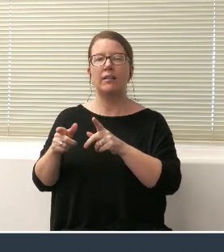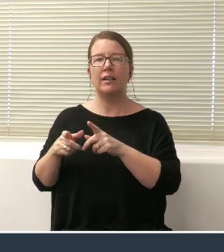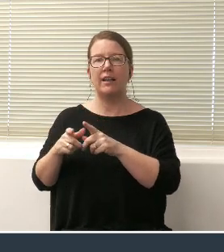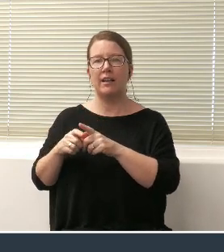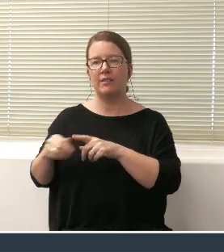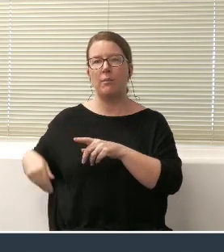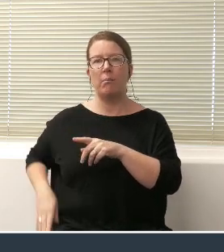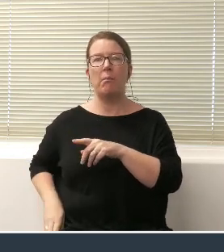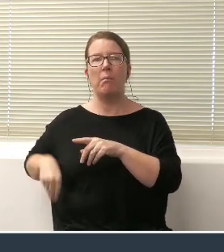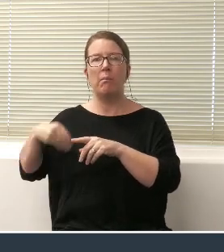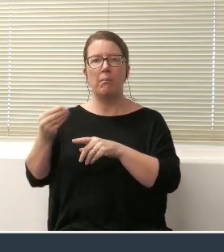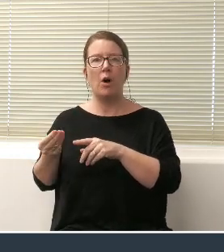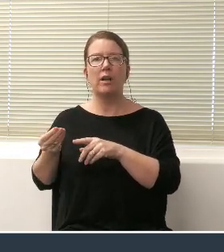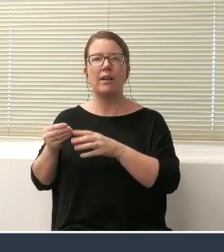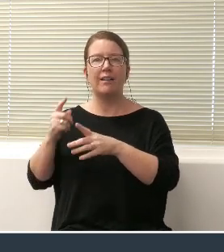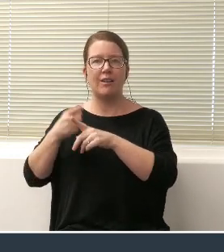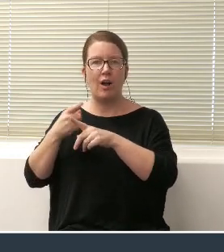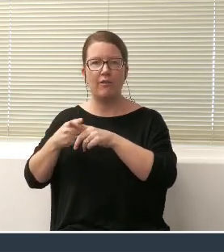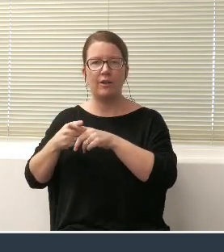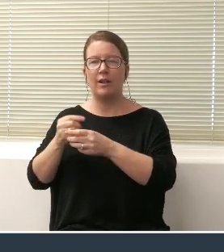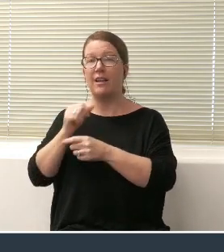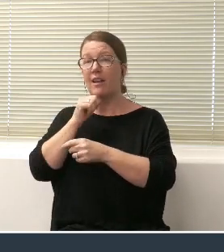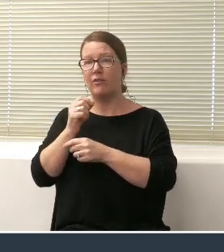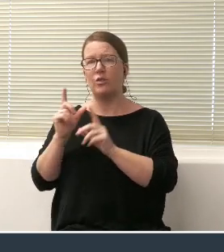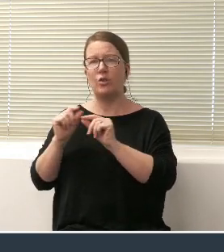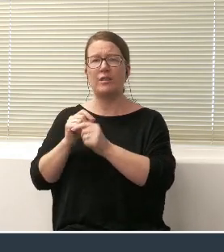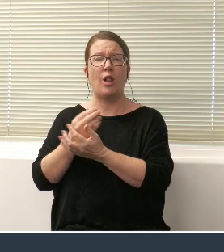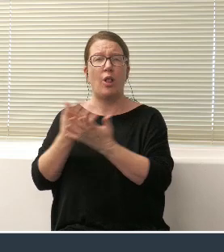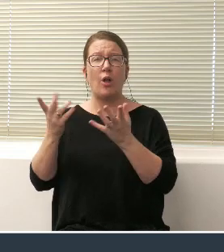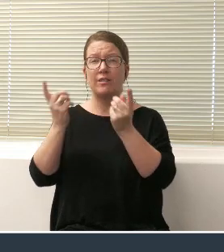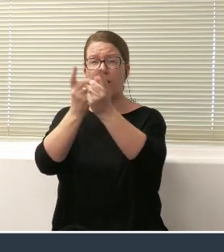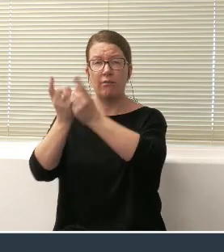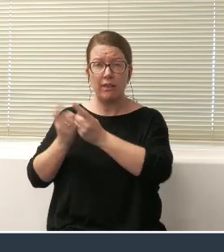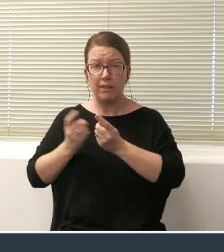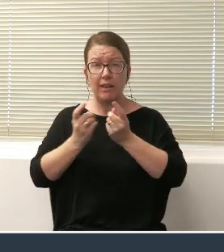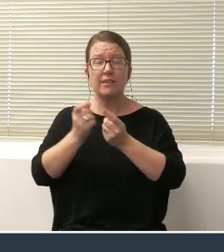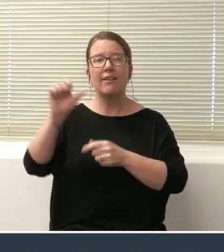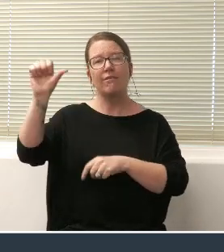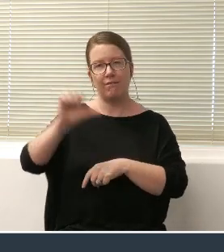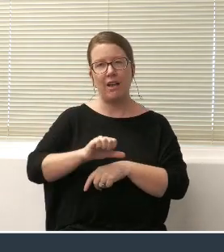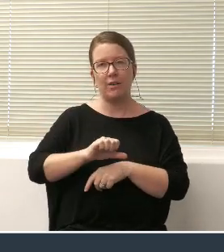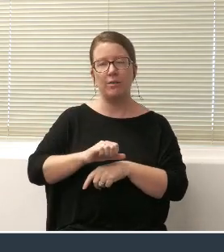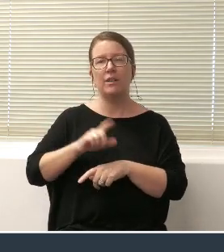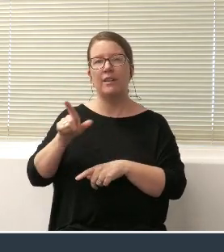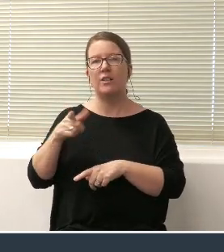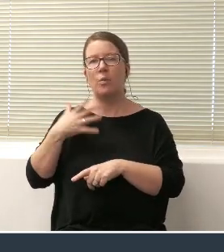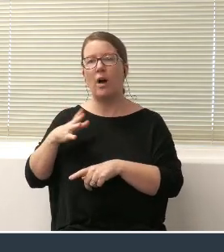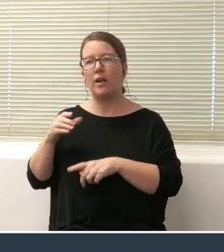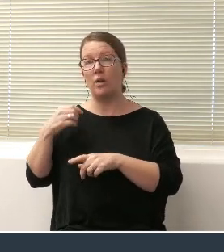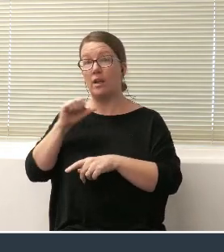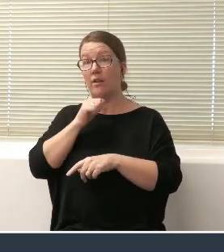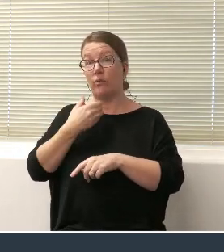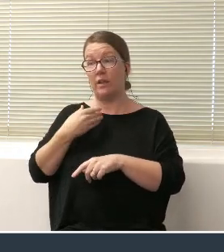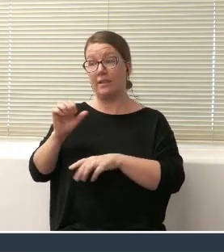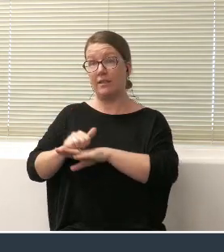well. And so with the CCTO, you would be looking at something that's quite specialised. We wouldn't give it everything